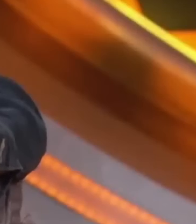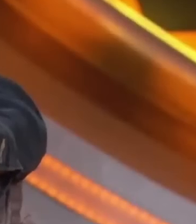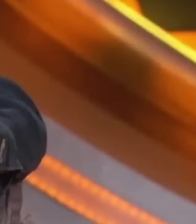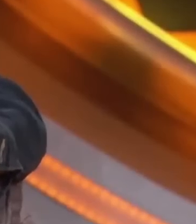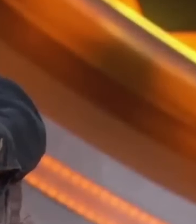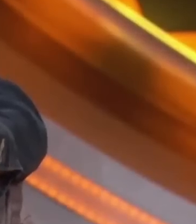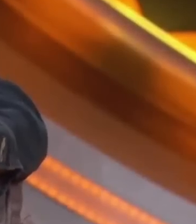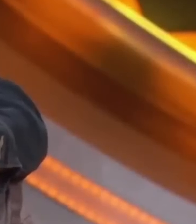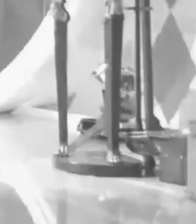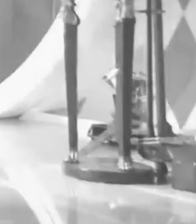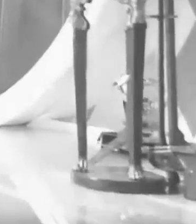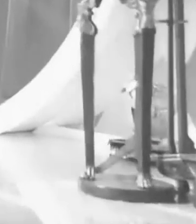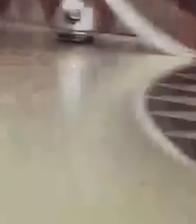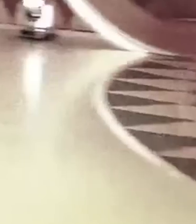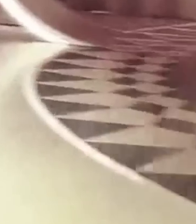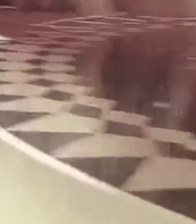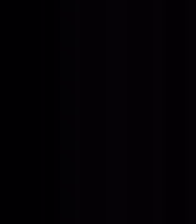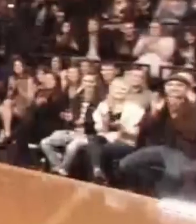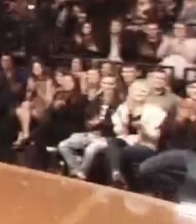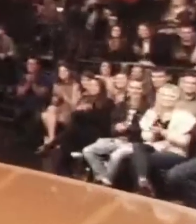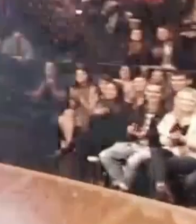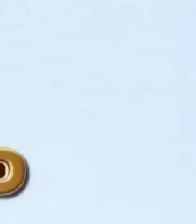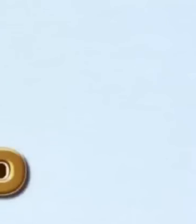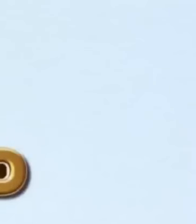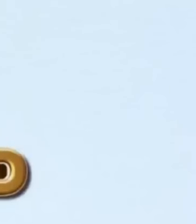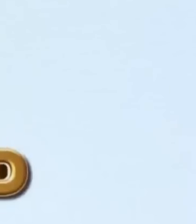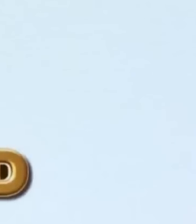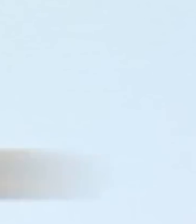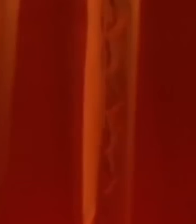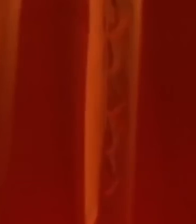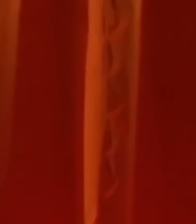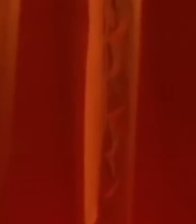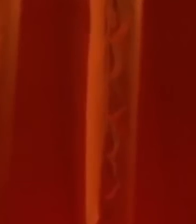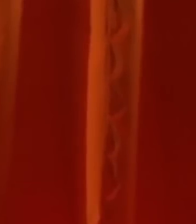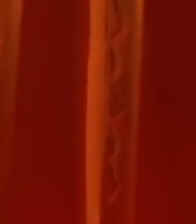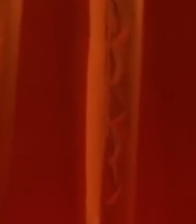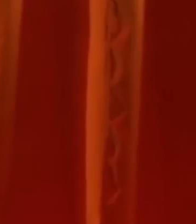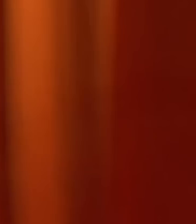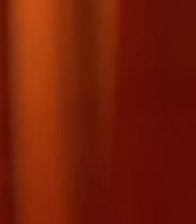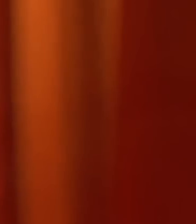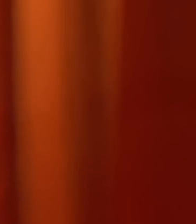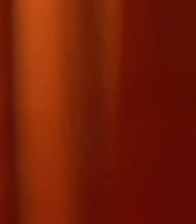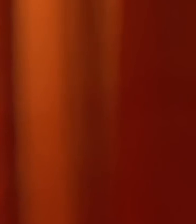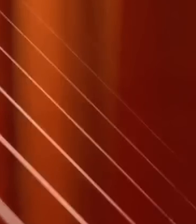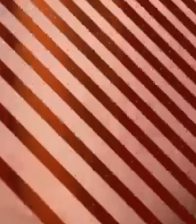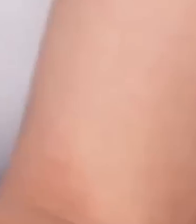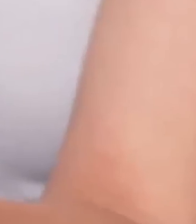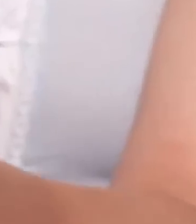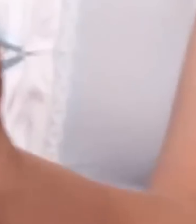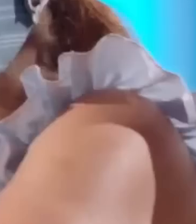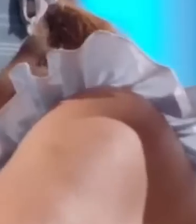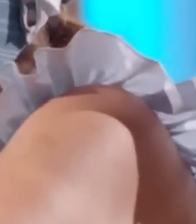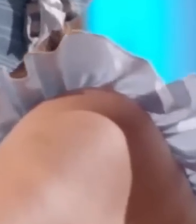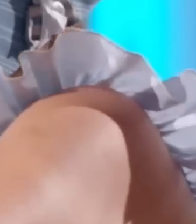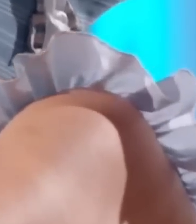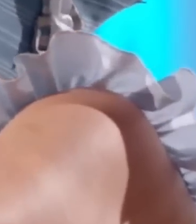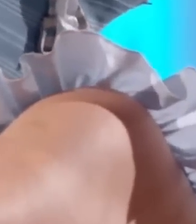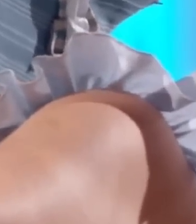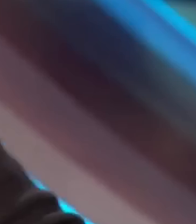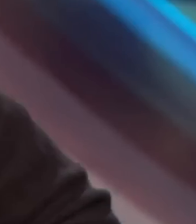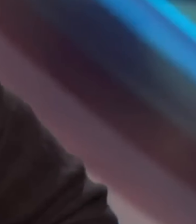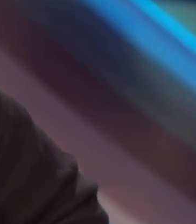the lowest possible score? And it's all hosted by the great Tommy Maitland. Turn on your telly, turn off your brain. Guaranteed